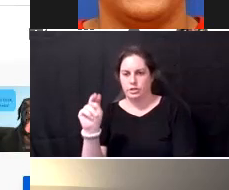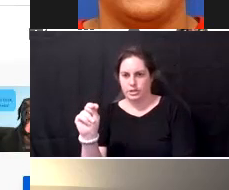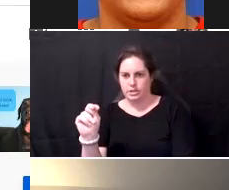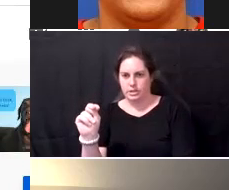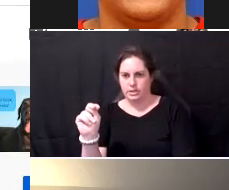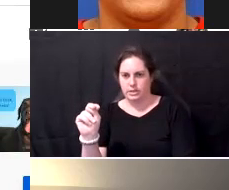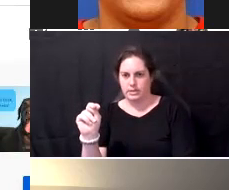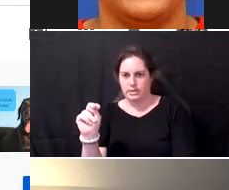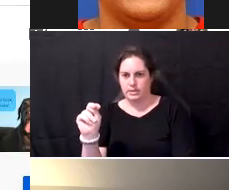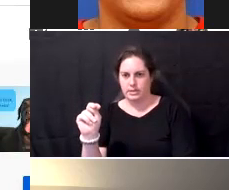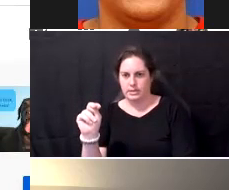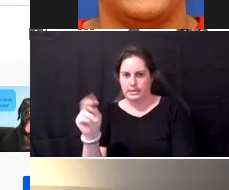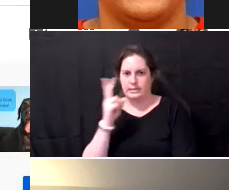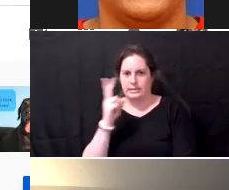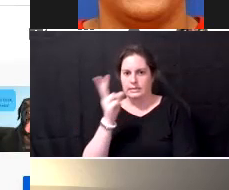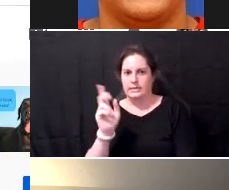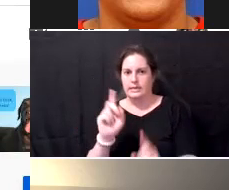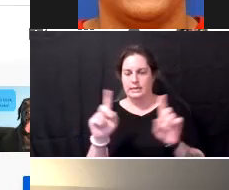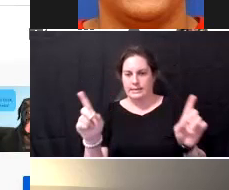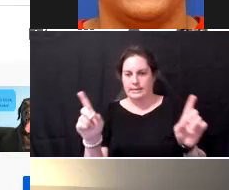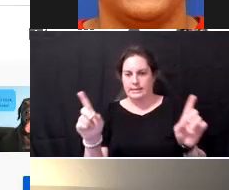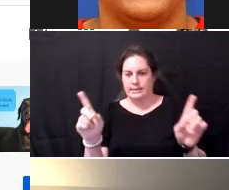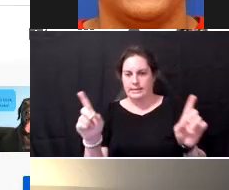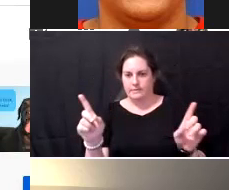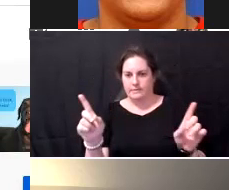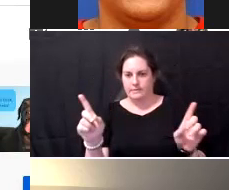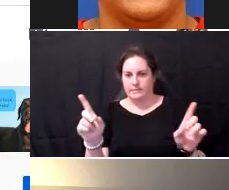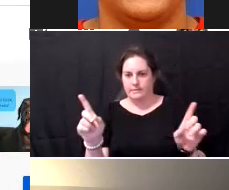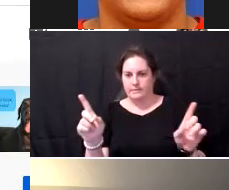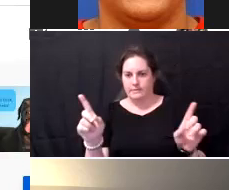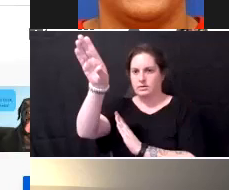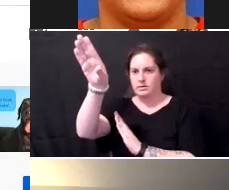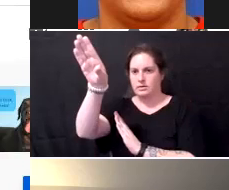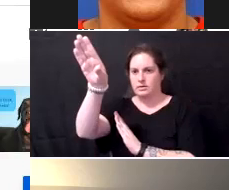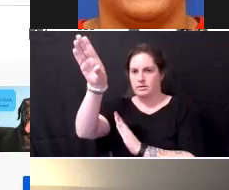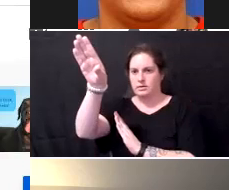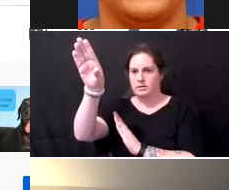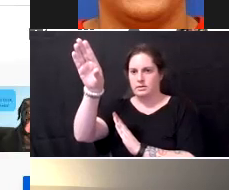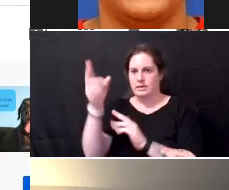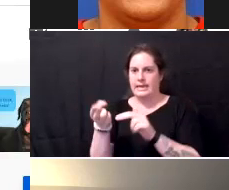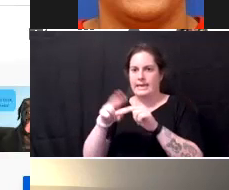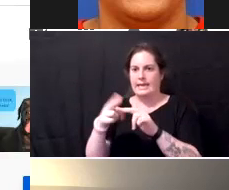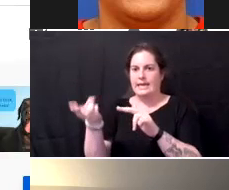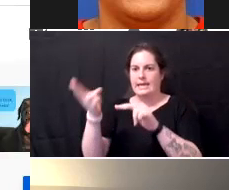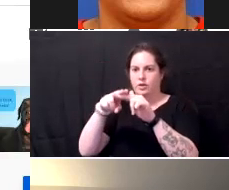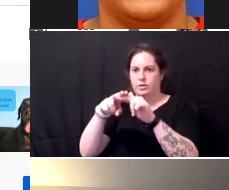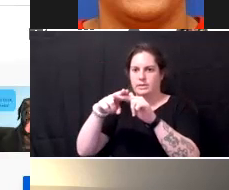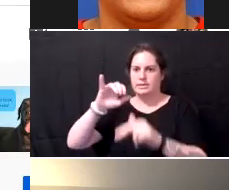and the velocity increases uniformly. Okay, so